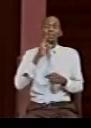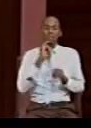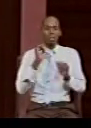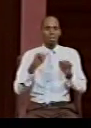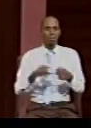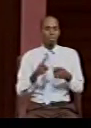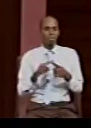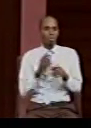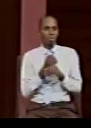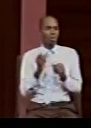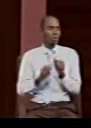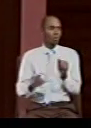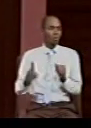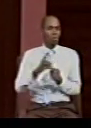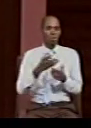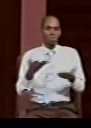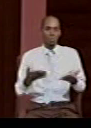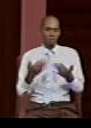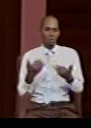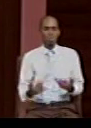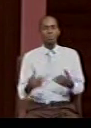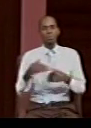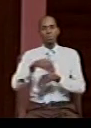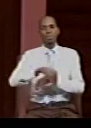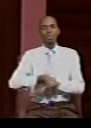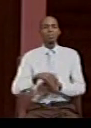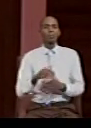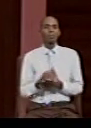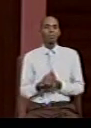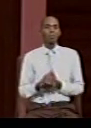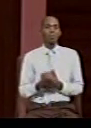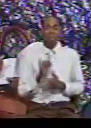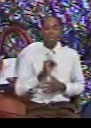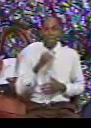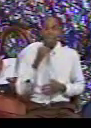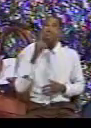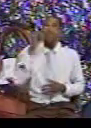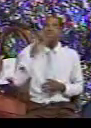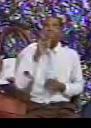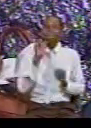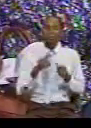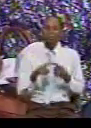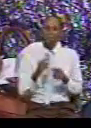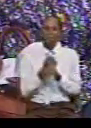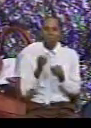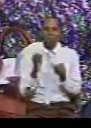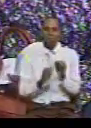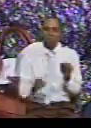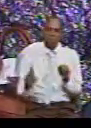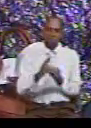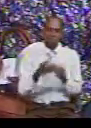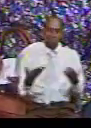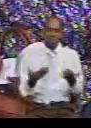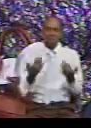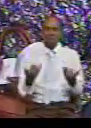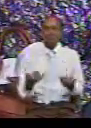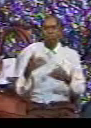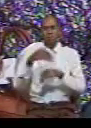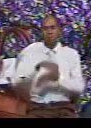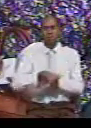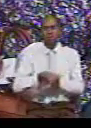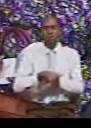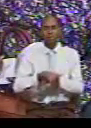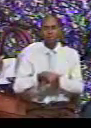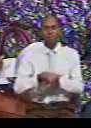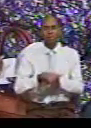save everyone here tonight. I said he's able to save everyone here tonight. If you